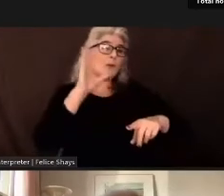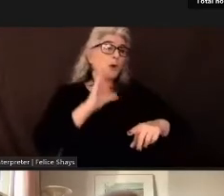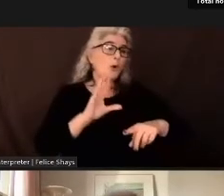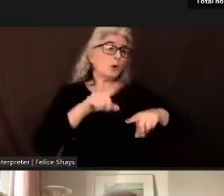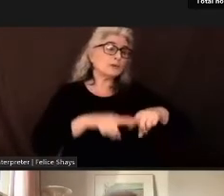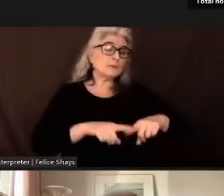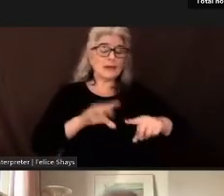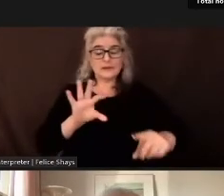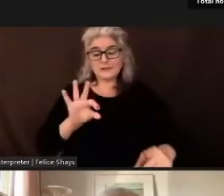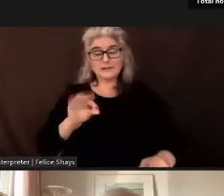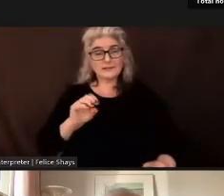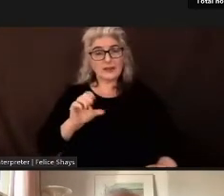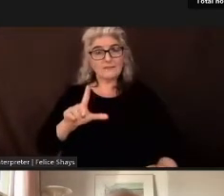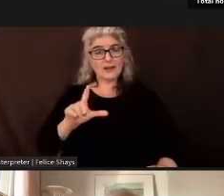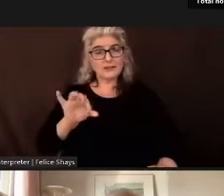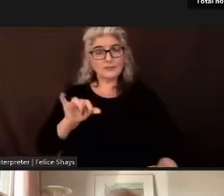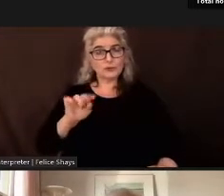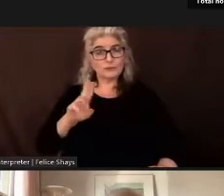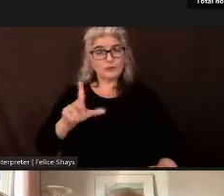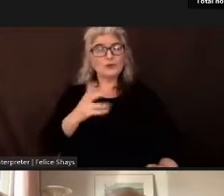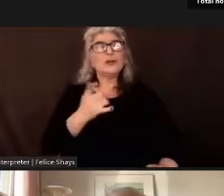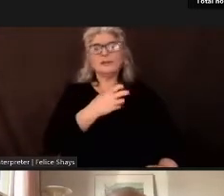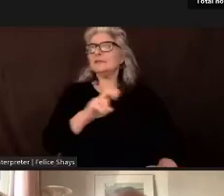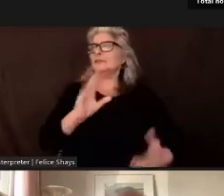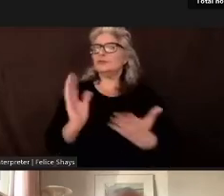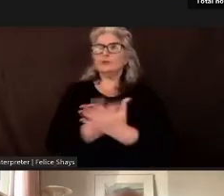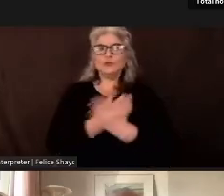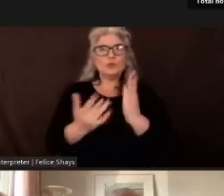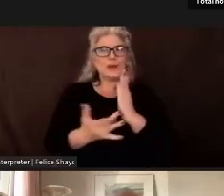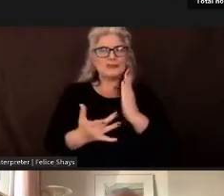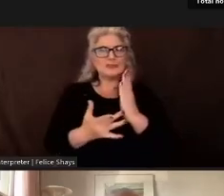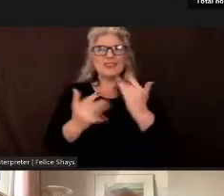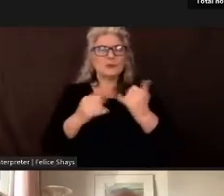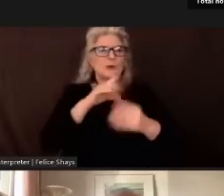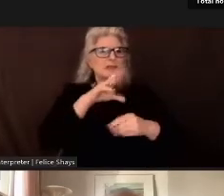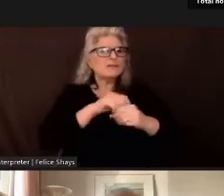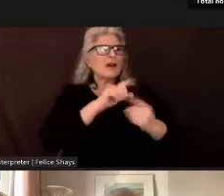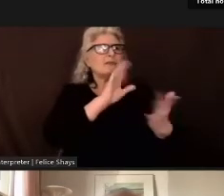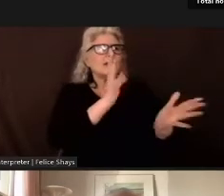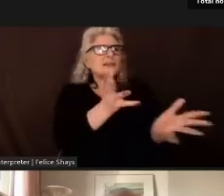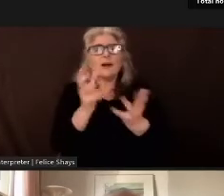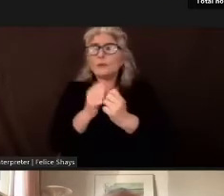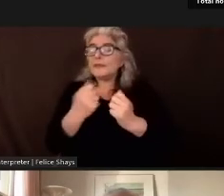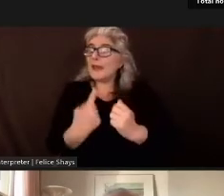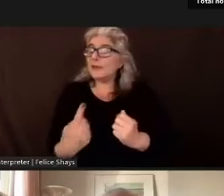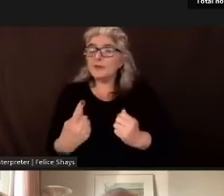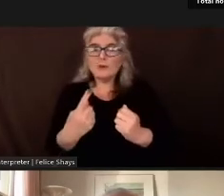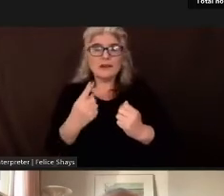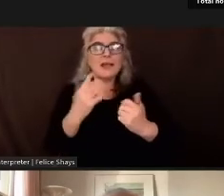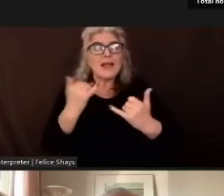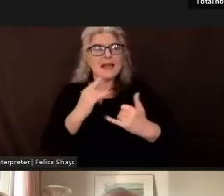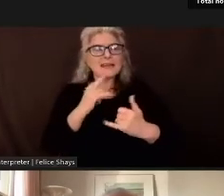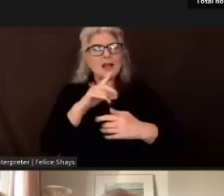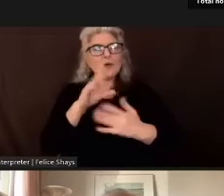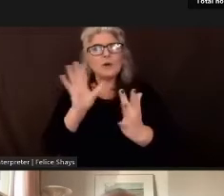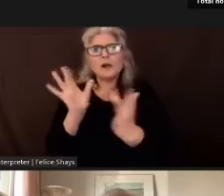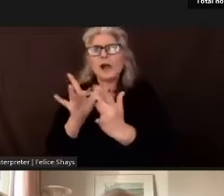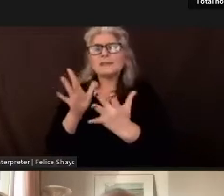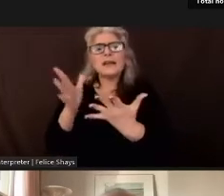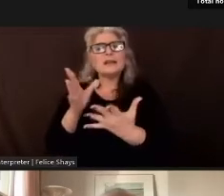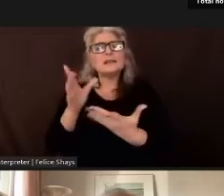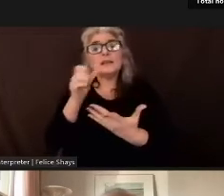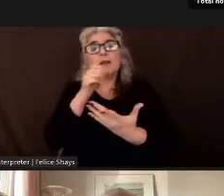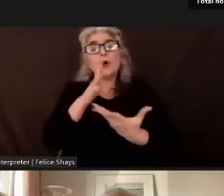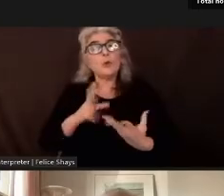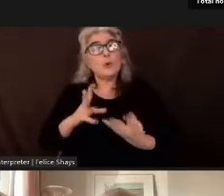small businesses and businesses that are owned by women or minorities, so that they're being part of this transition as